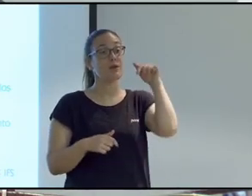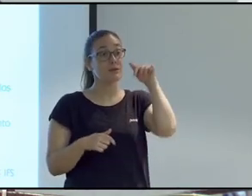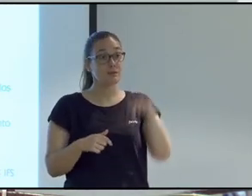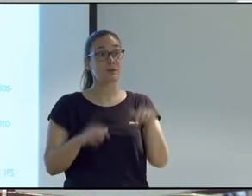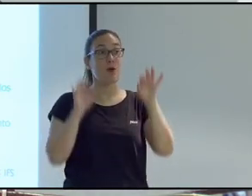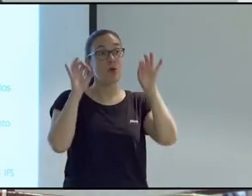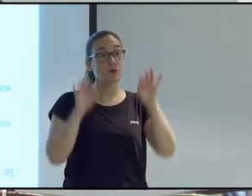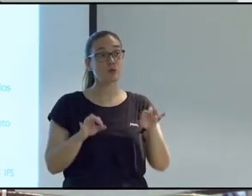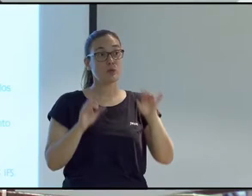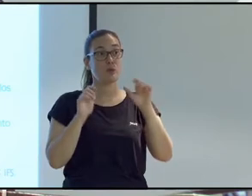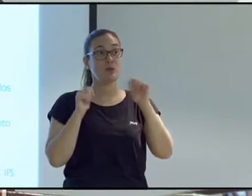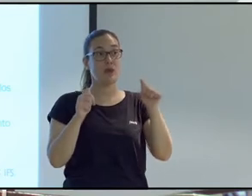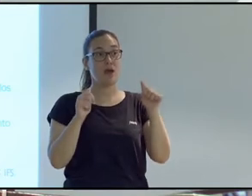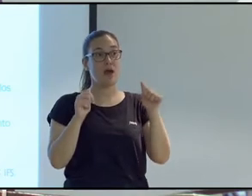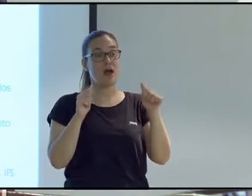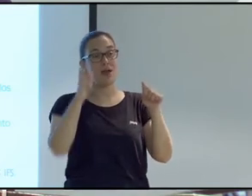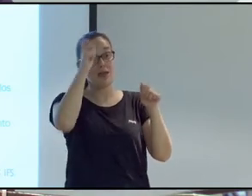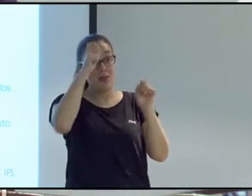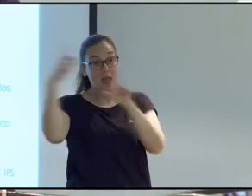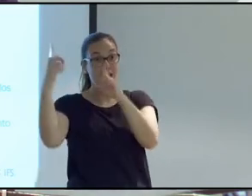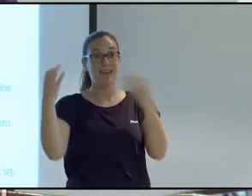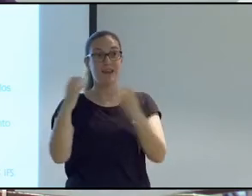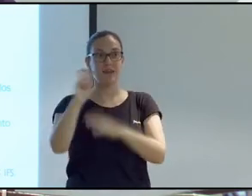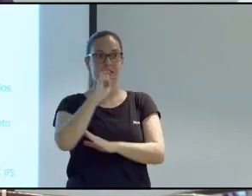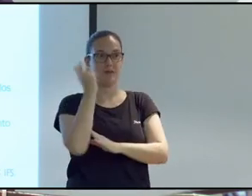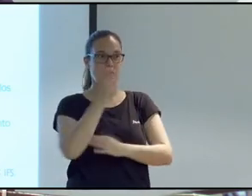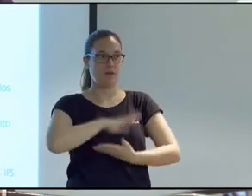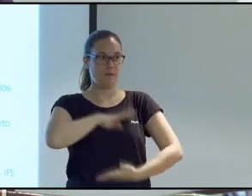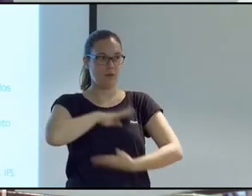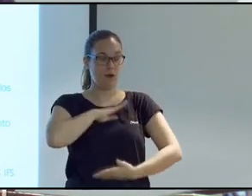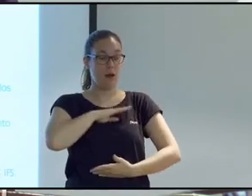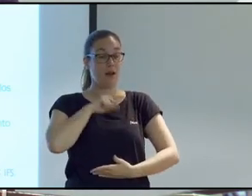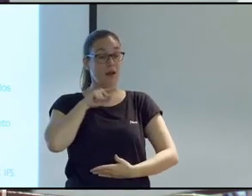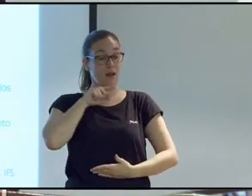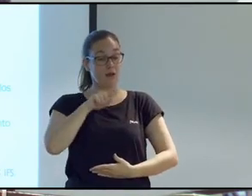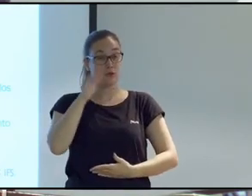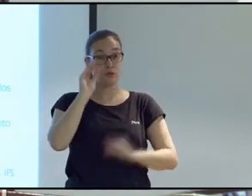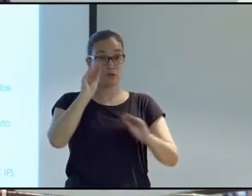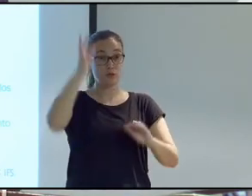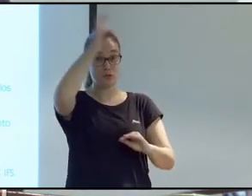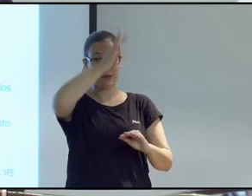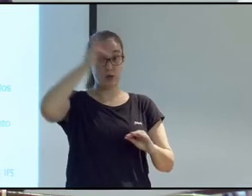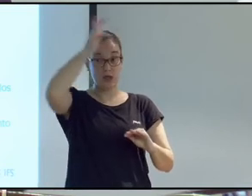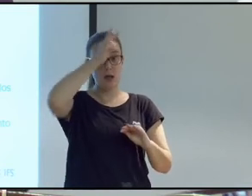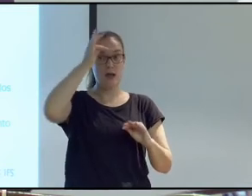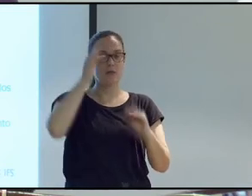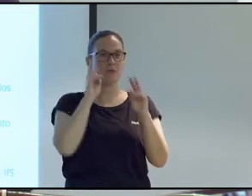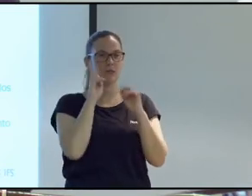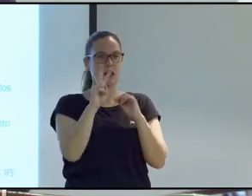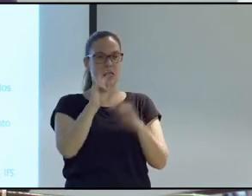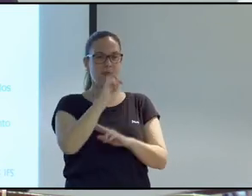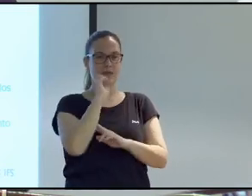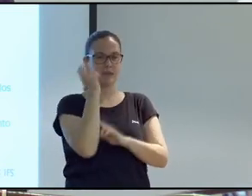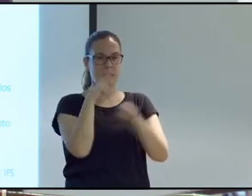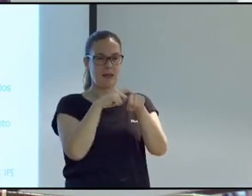And this is specifically where we see where functional diversity fits in, because Amartya